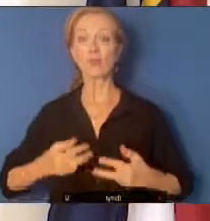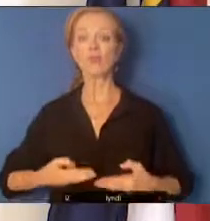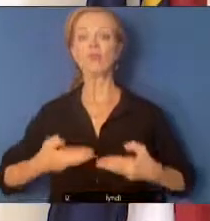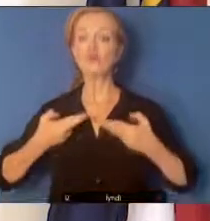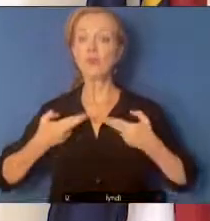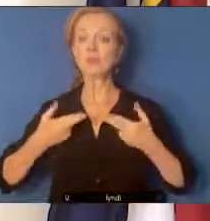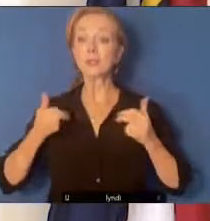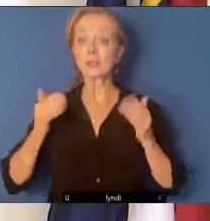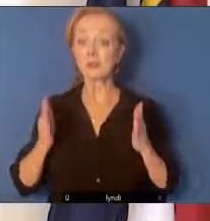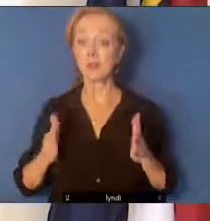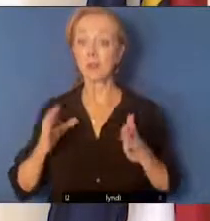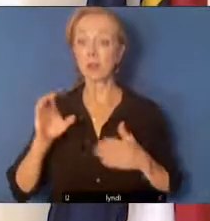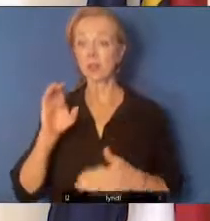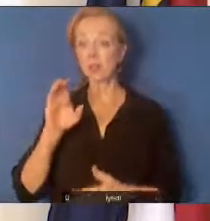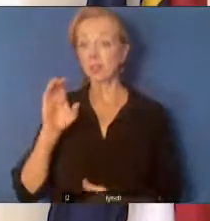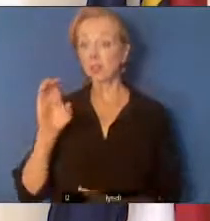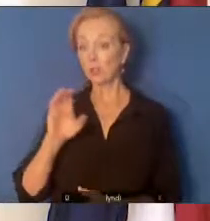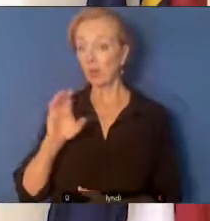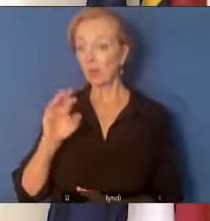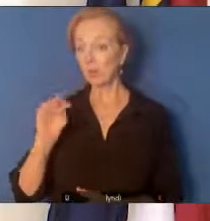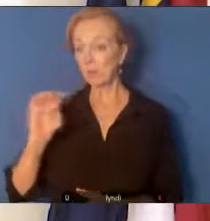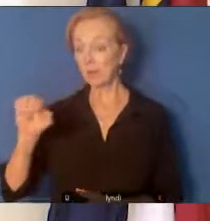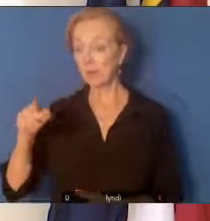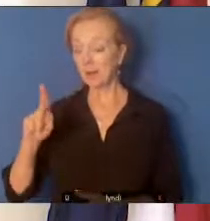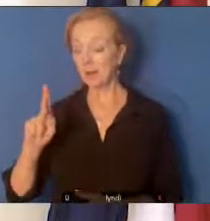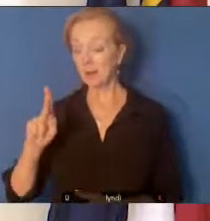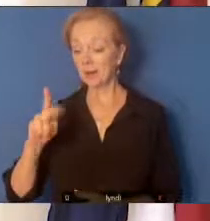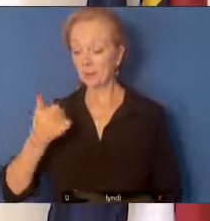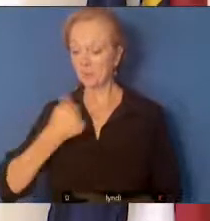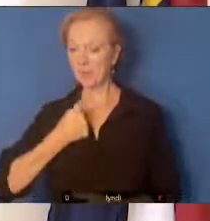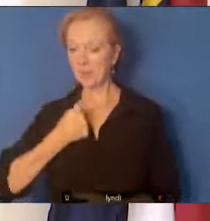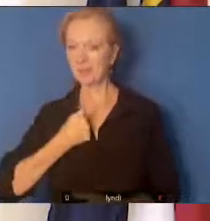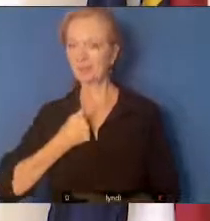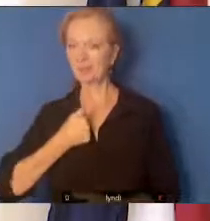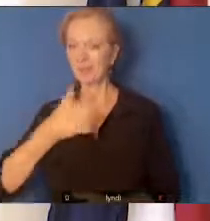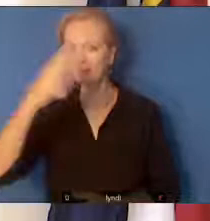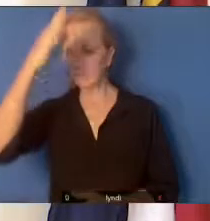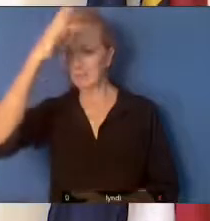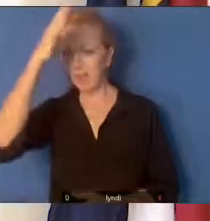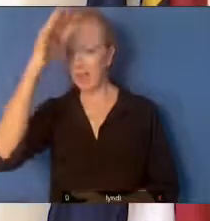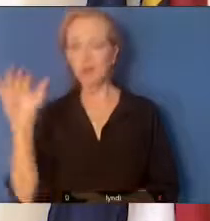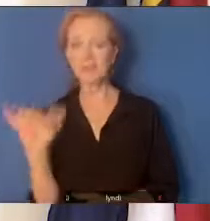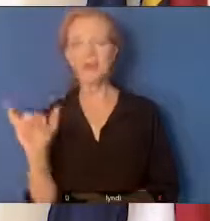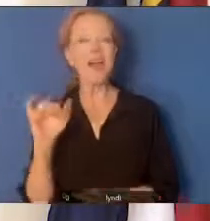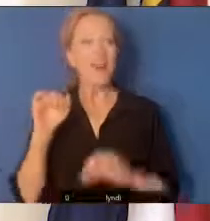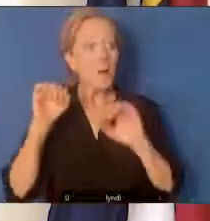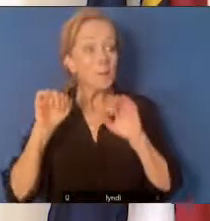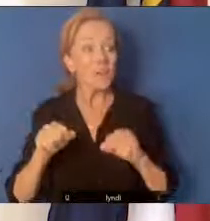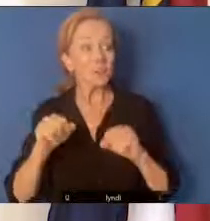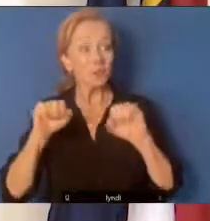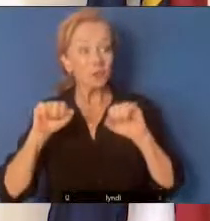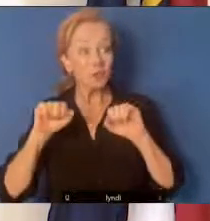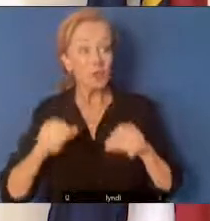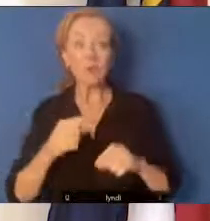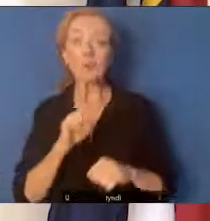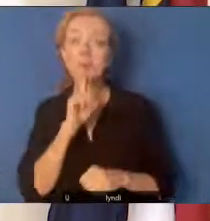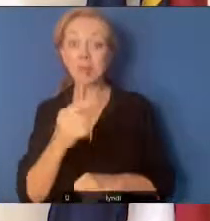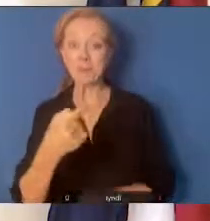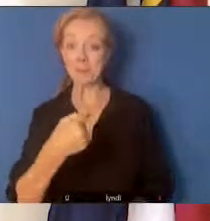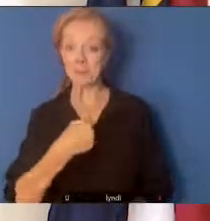father of children who live here, I recognize this could have been me. This could have been my wife, my family, being victimized